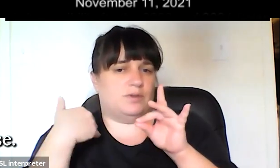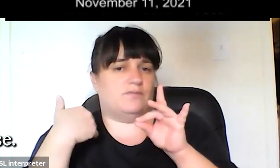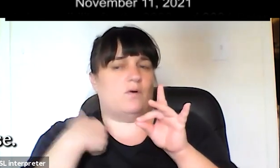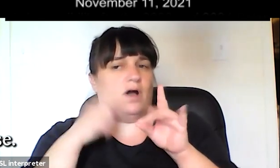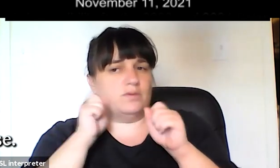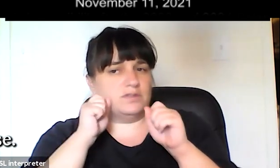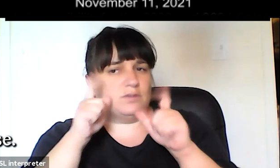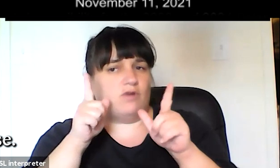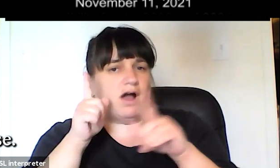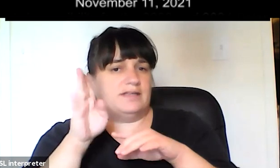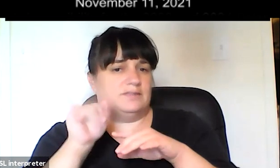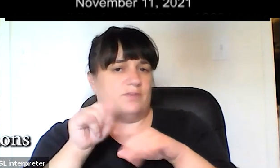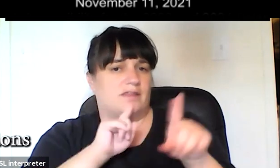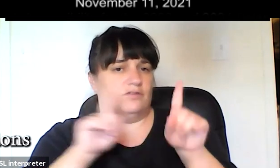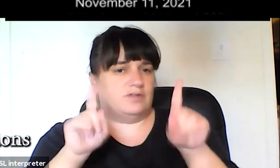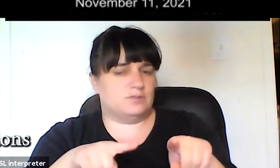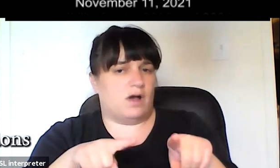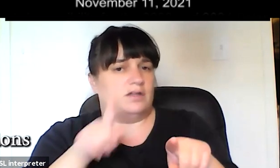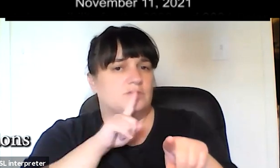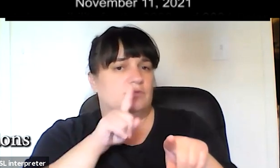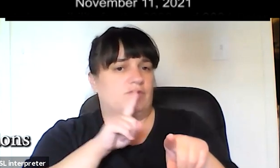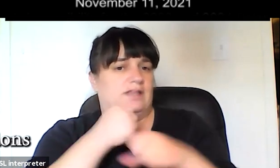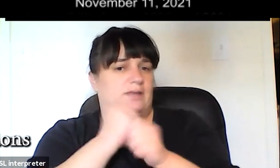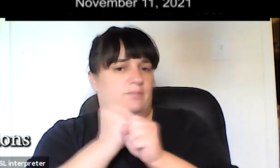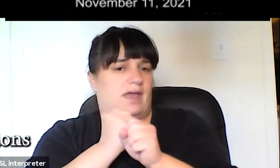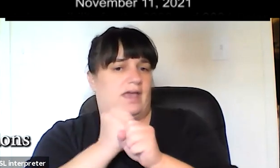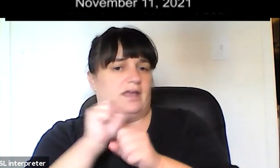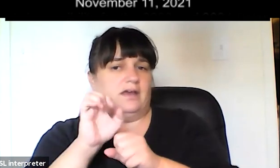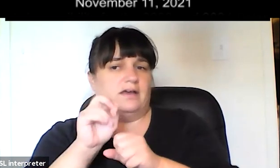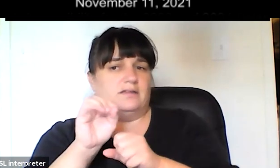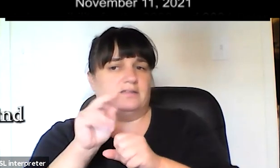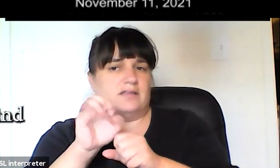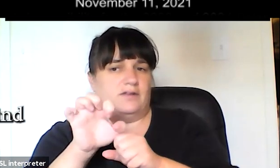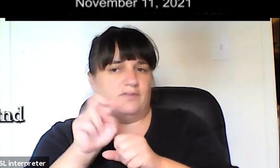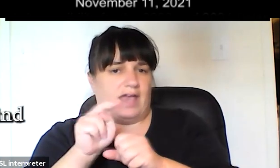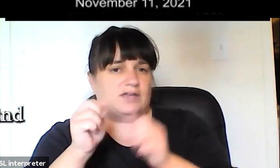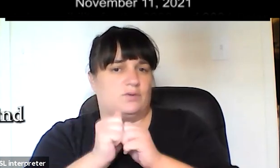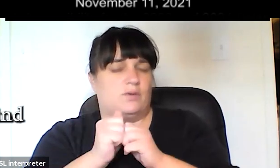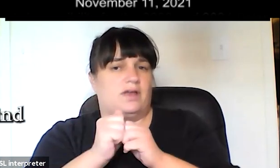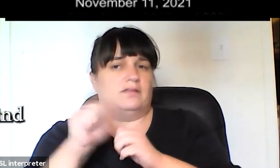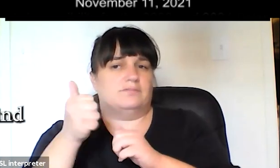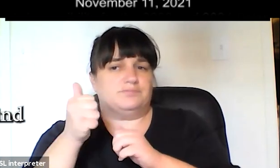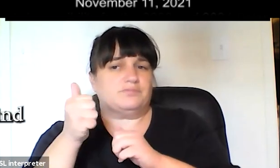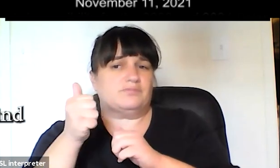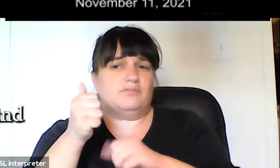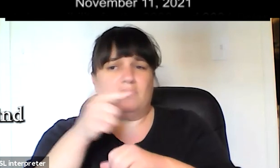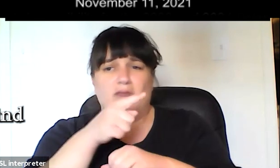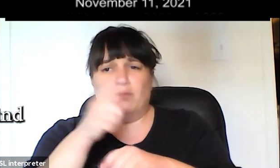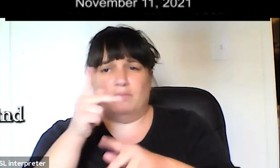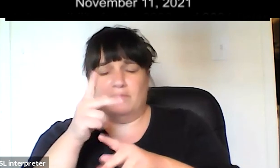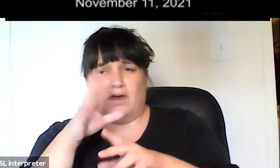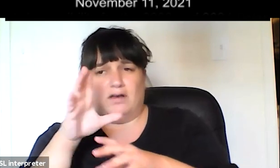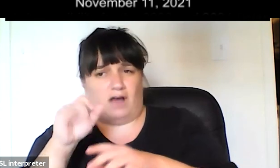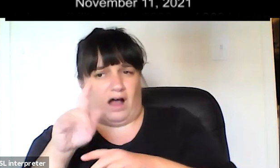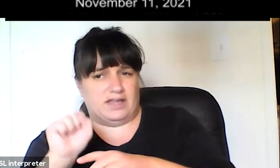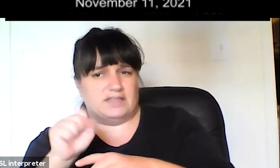really surprised by the response. We had truly created these sonifications with our colleagues who are either blind or low vision in